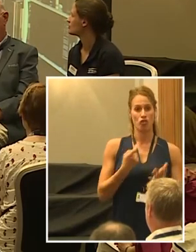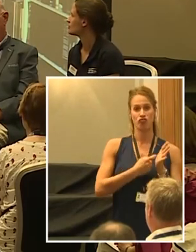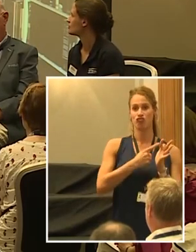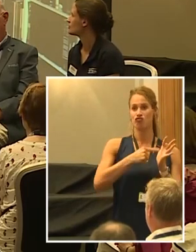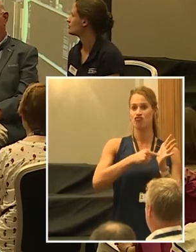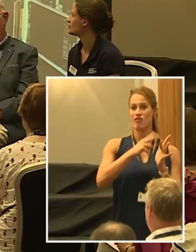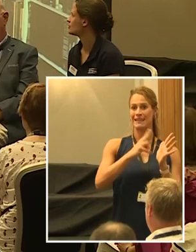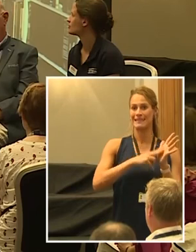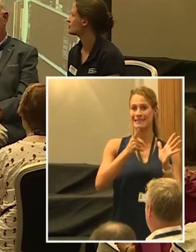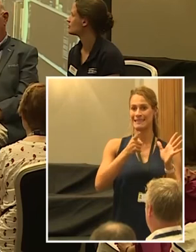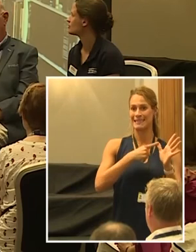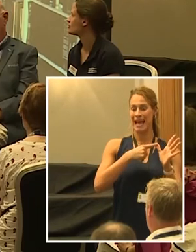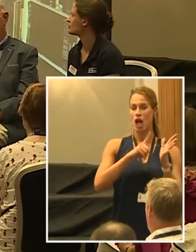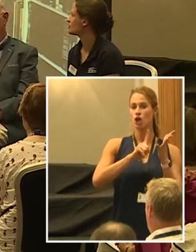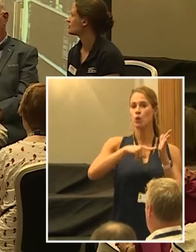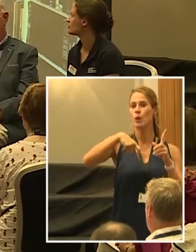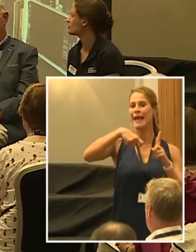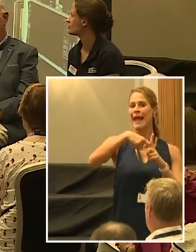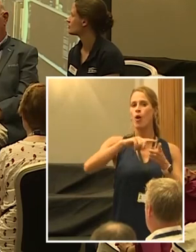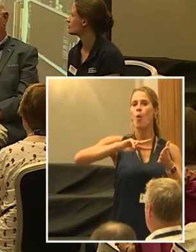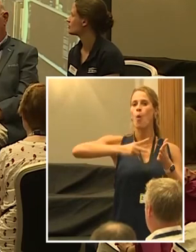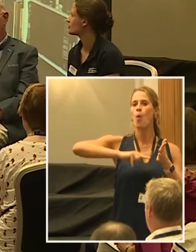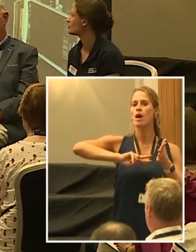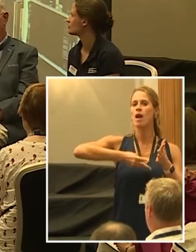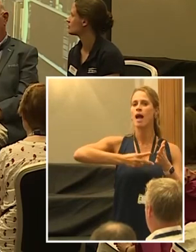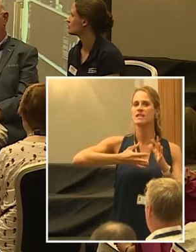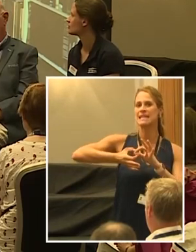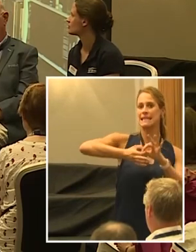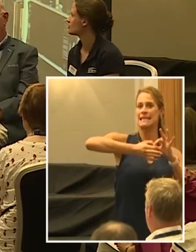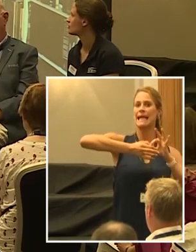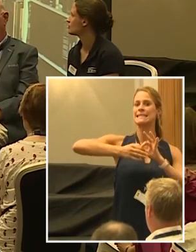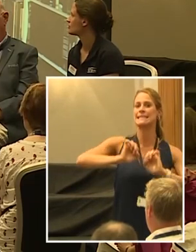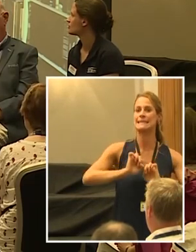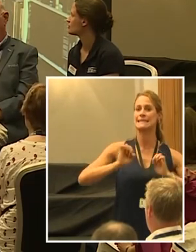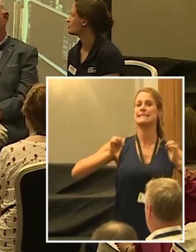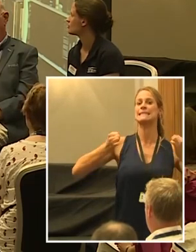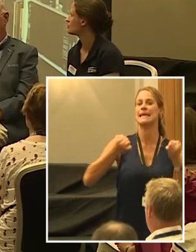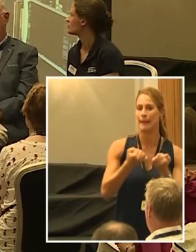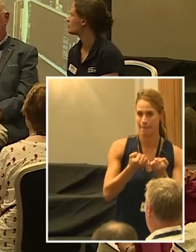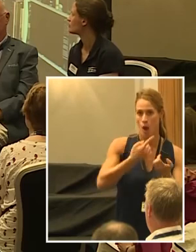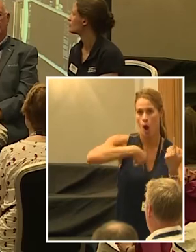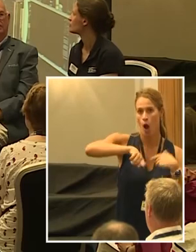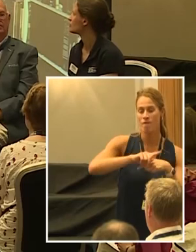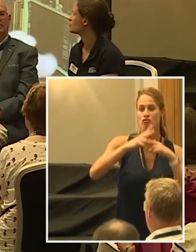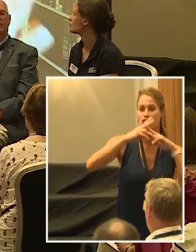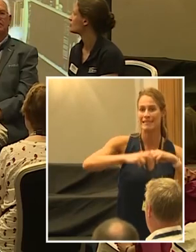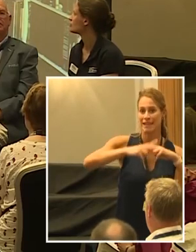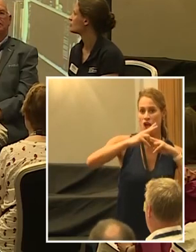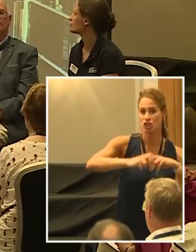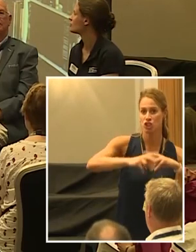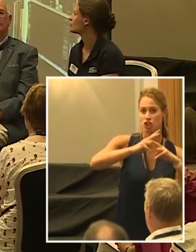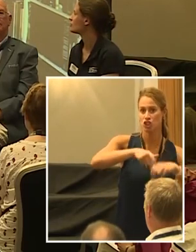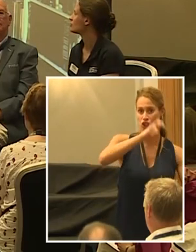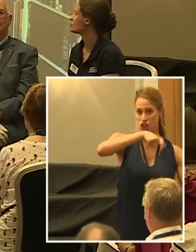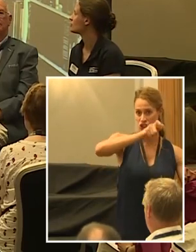organised an integrated team of research workers, of those carrying out